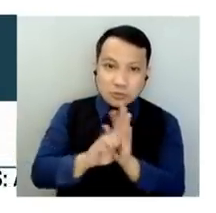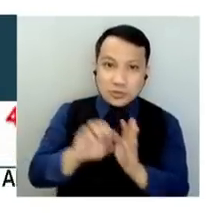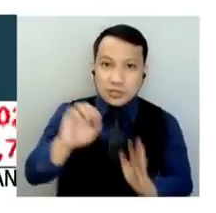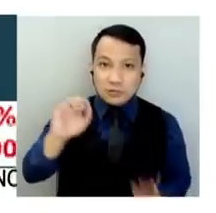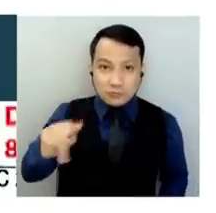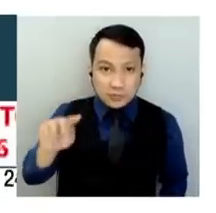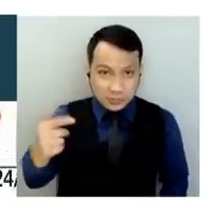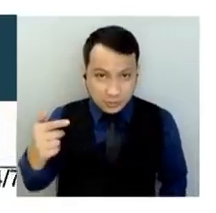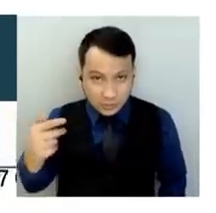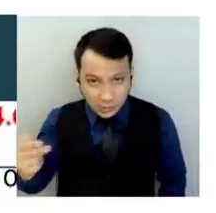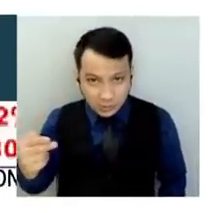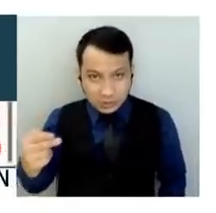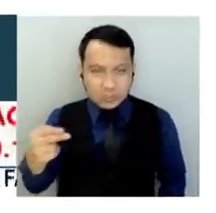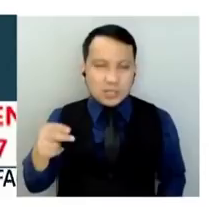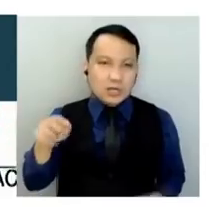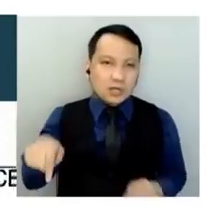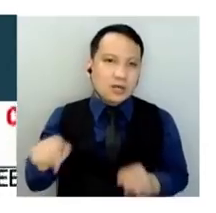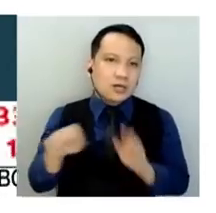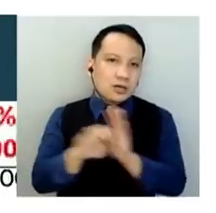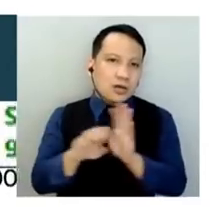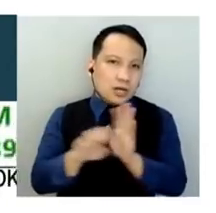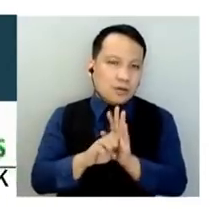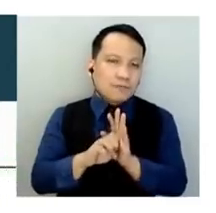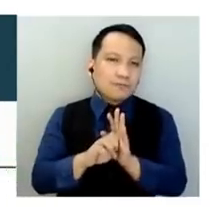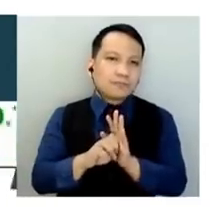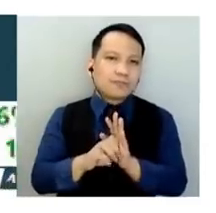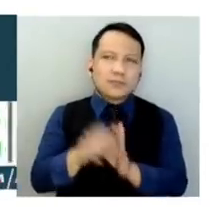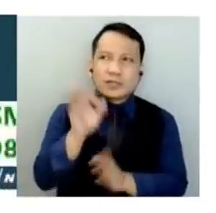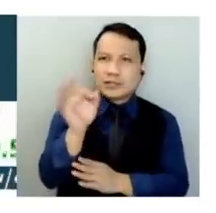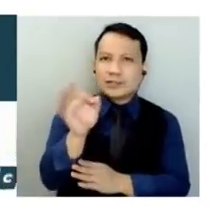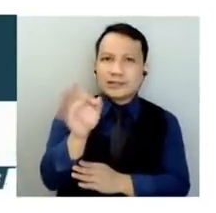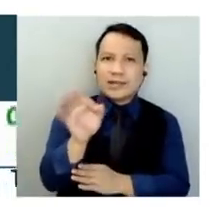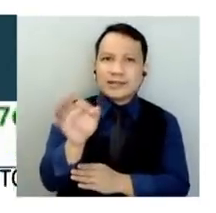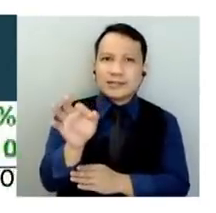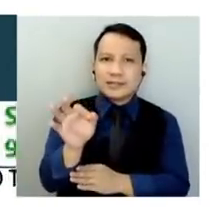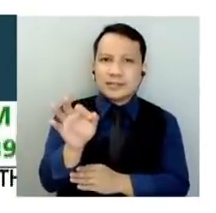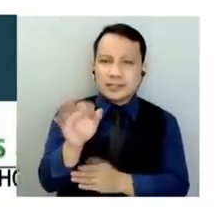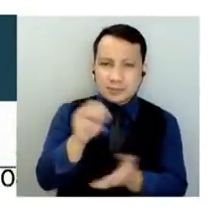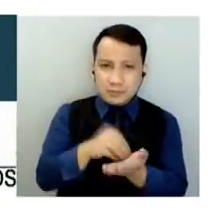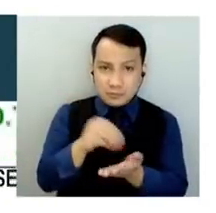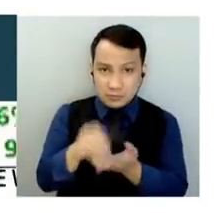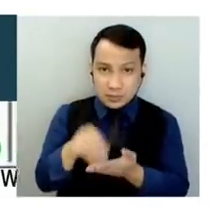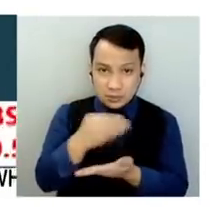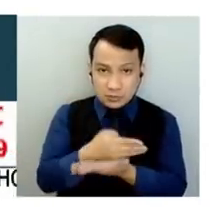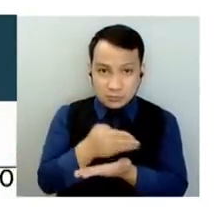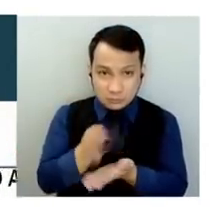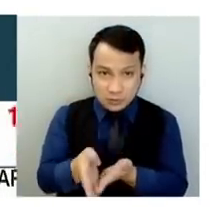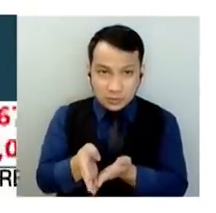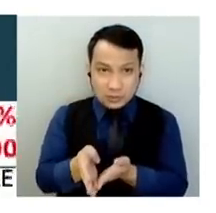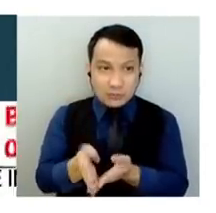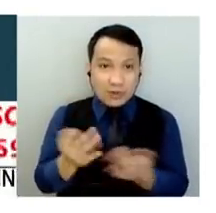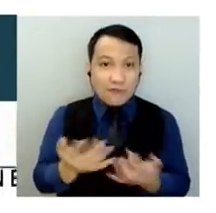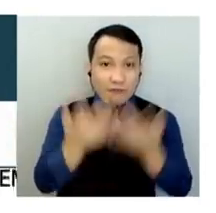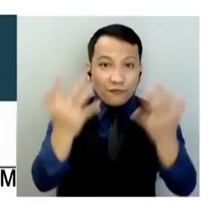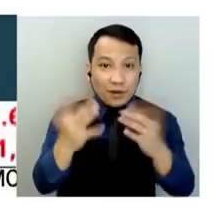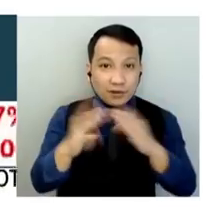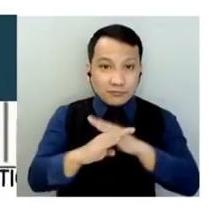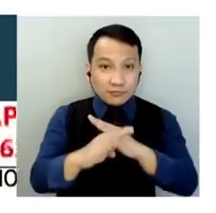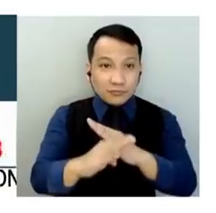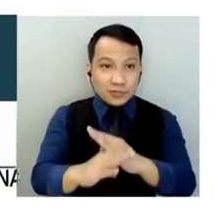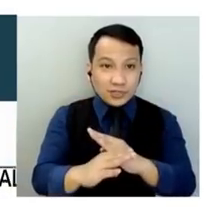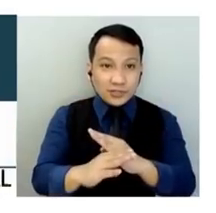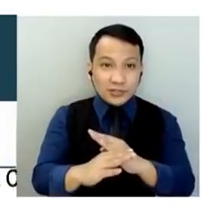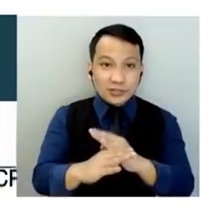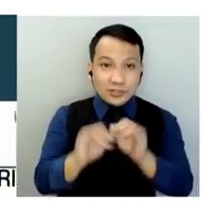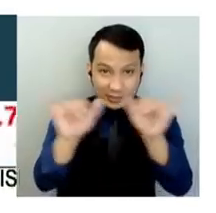there is a, for example, a 90 million peso project for fire protection. And we know that